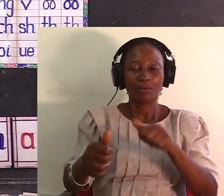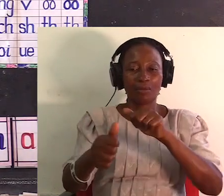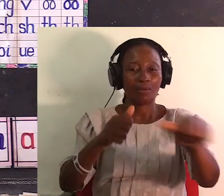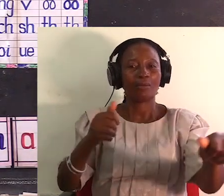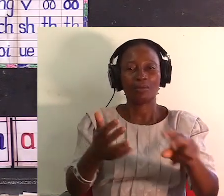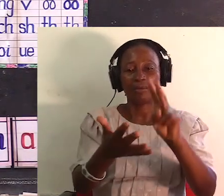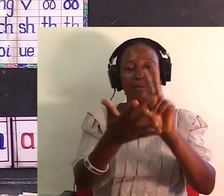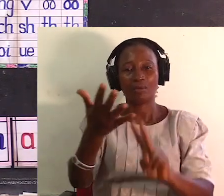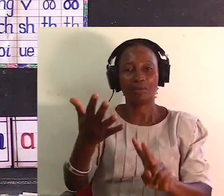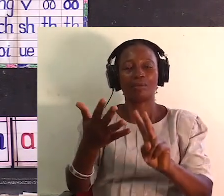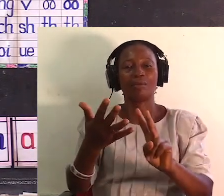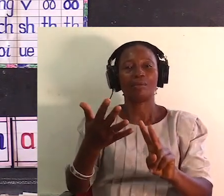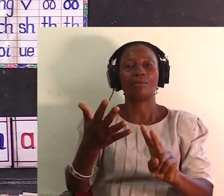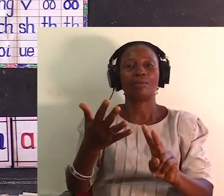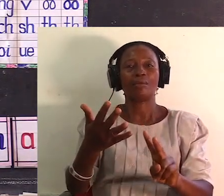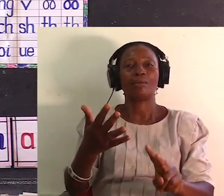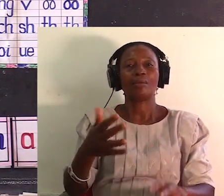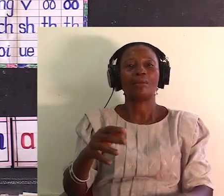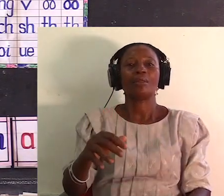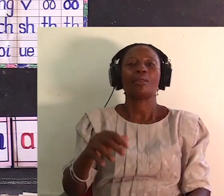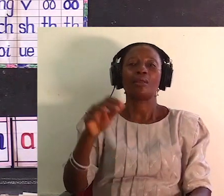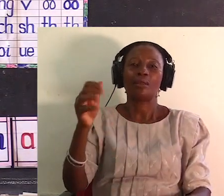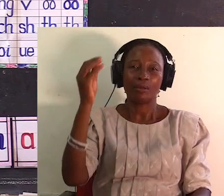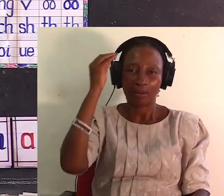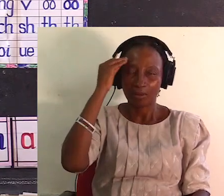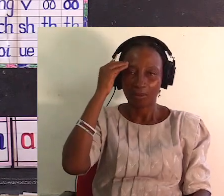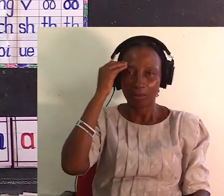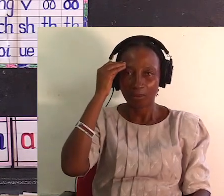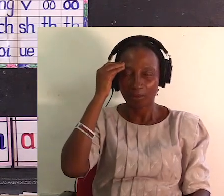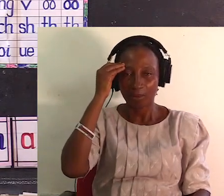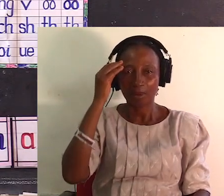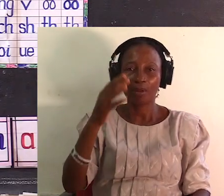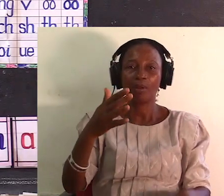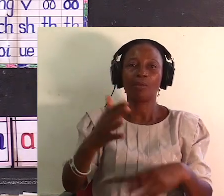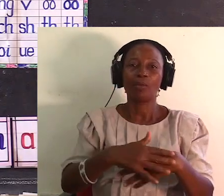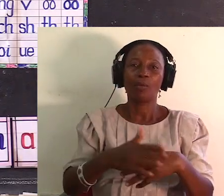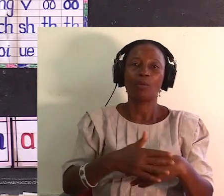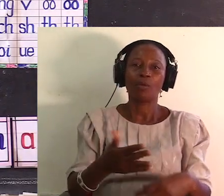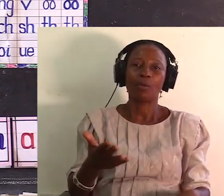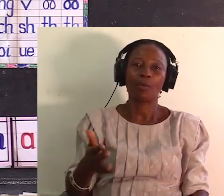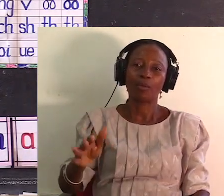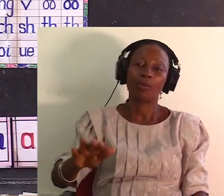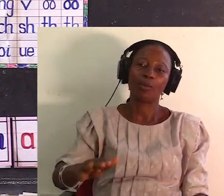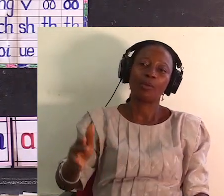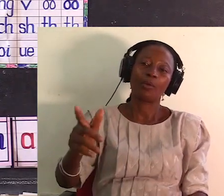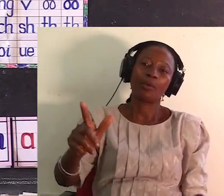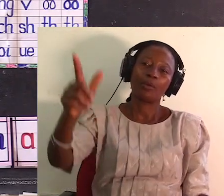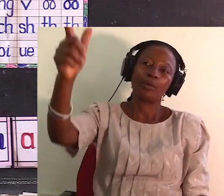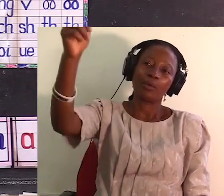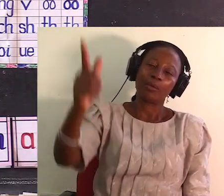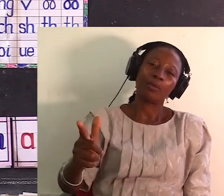Remember, the higher you go, you'll come across passages, you'll come across different sentences, you'll come across